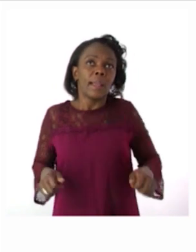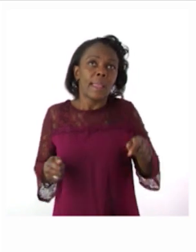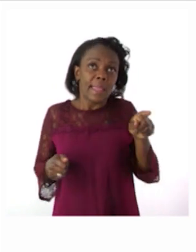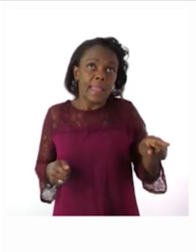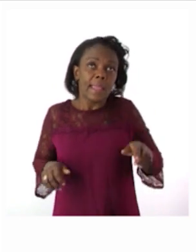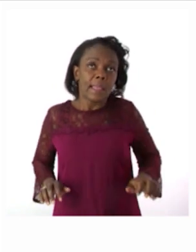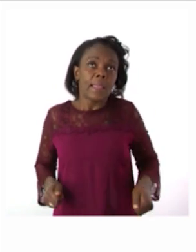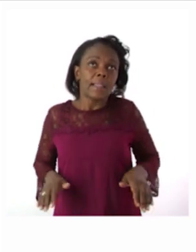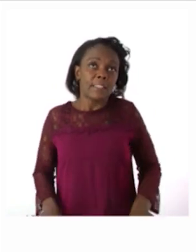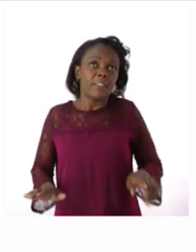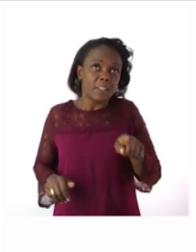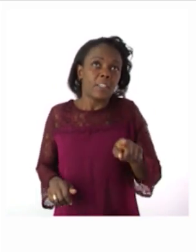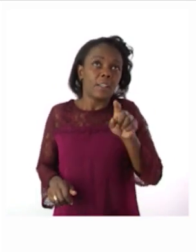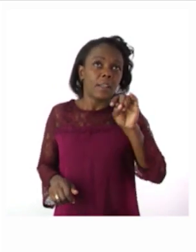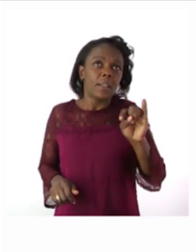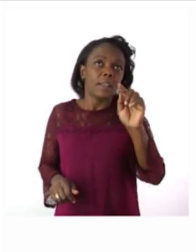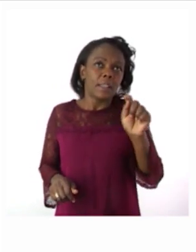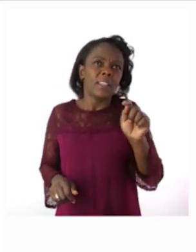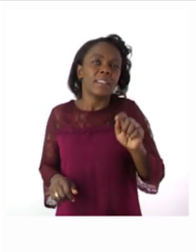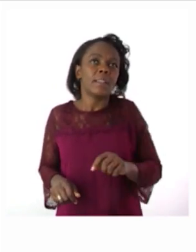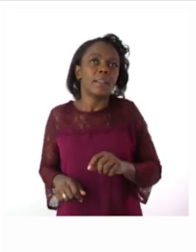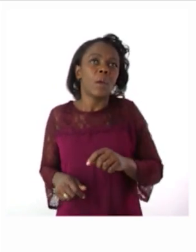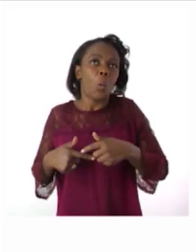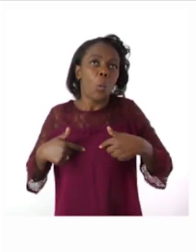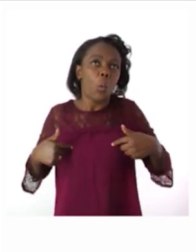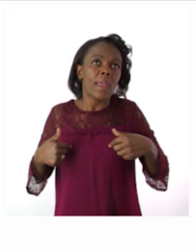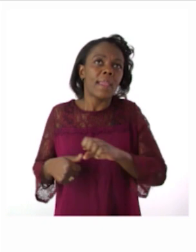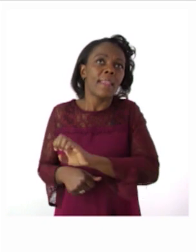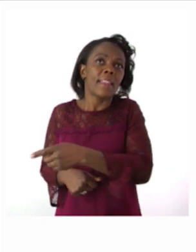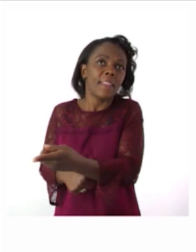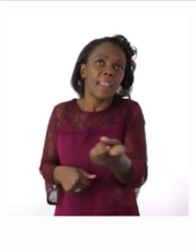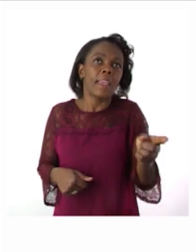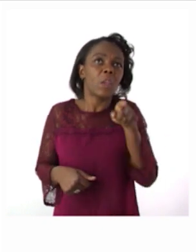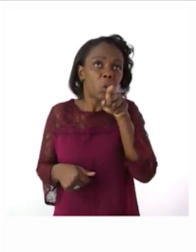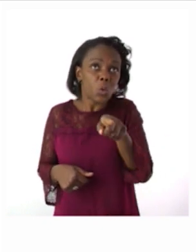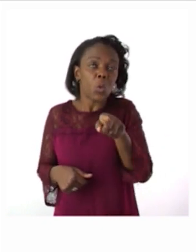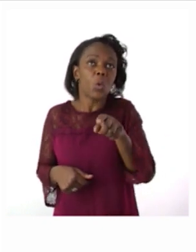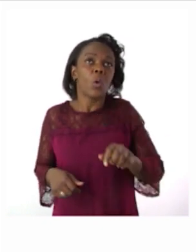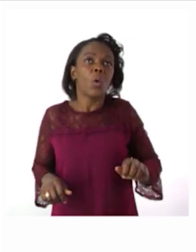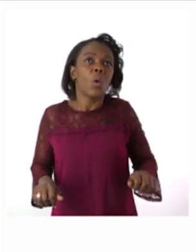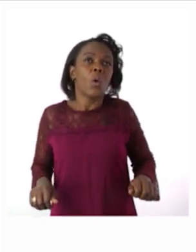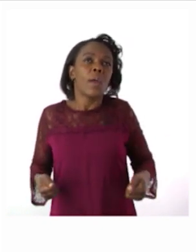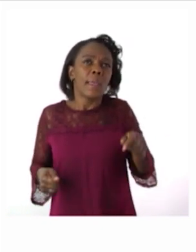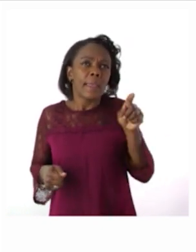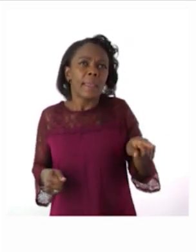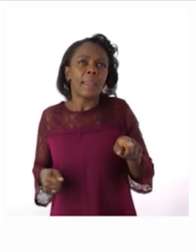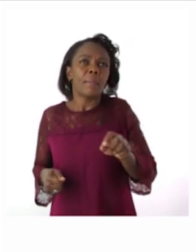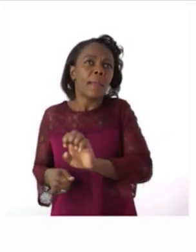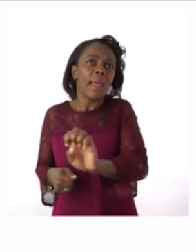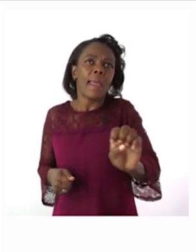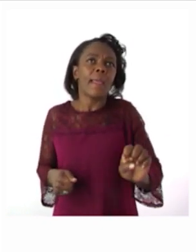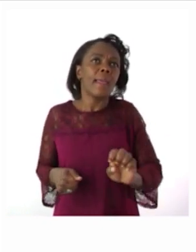we, they, you, him, her, them, it, us. Those